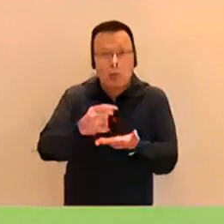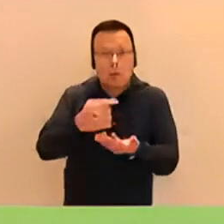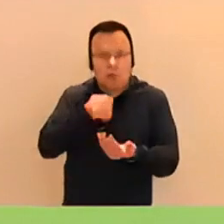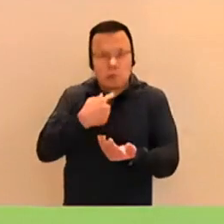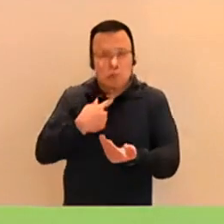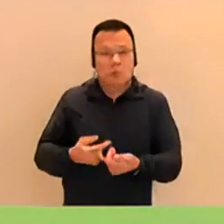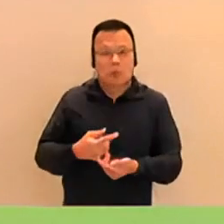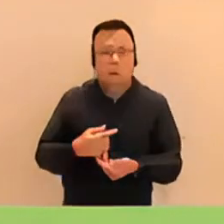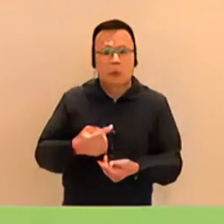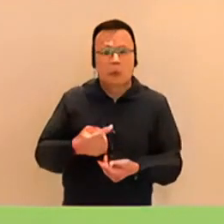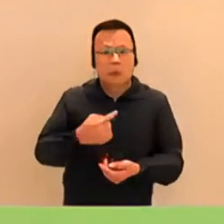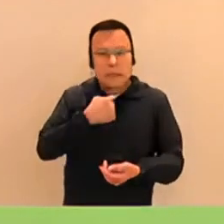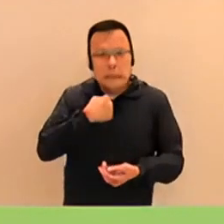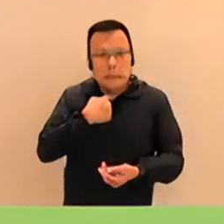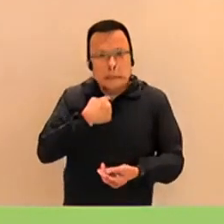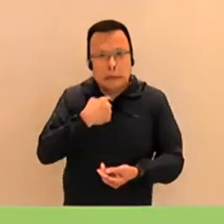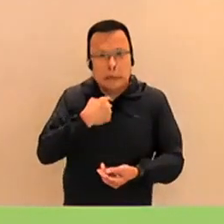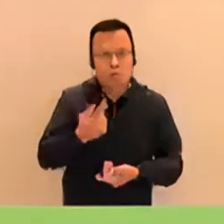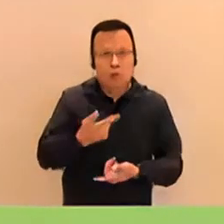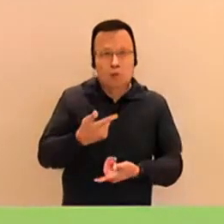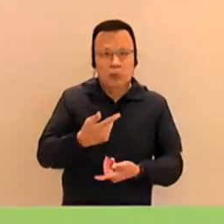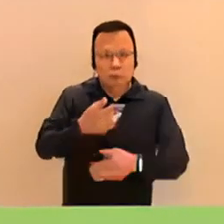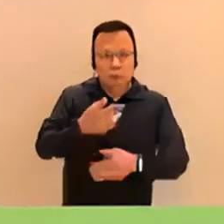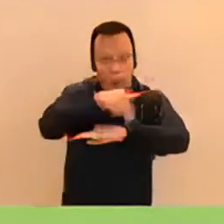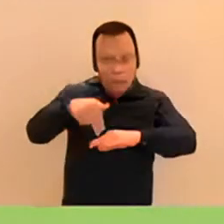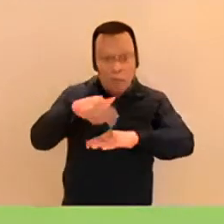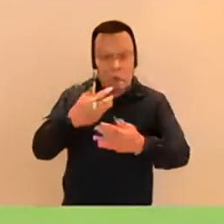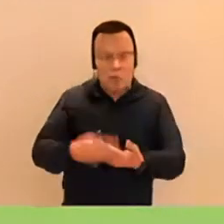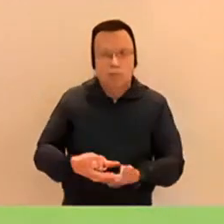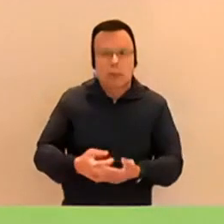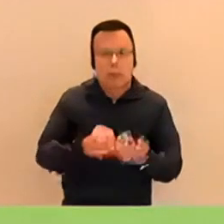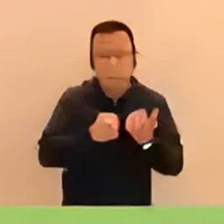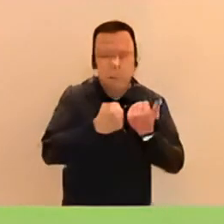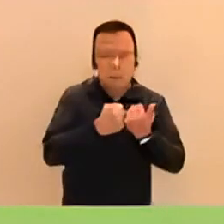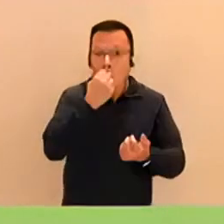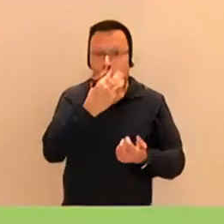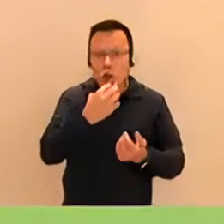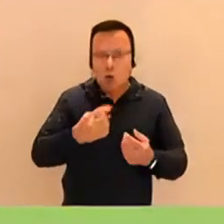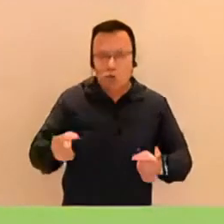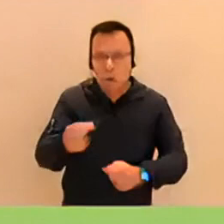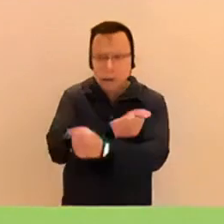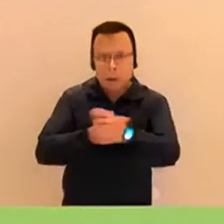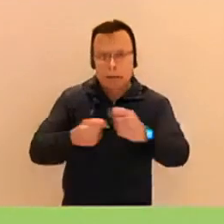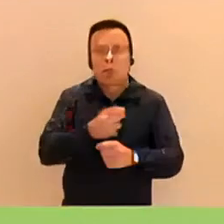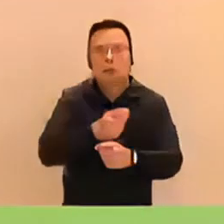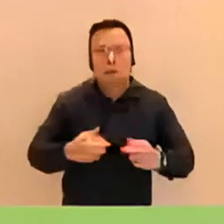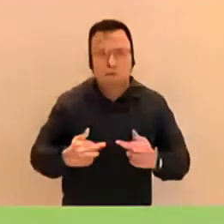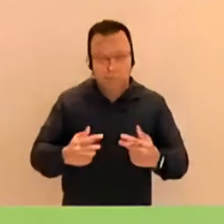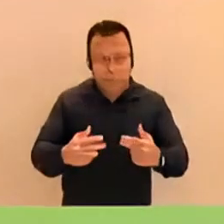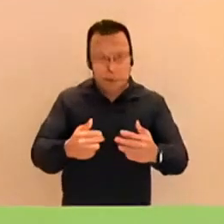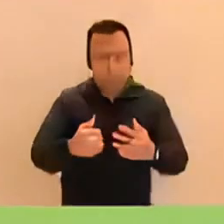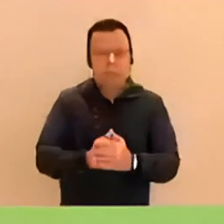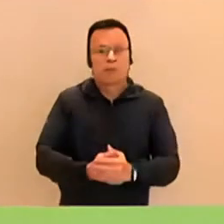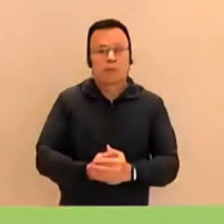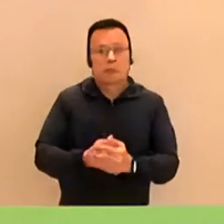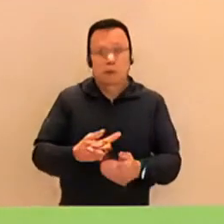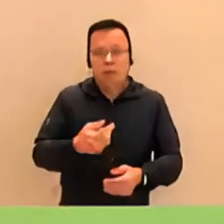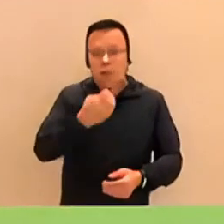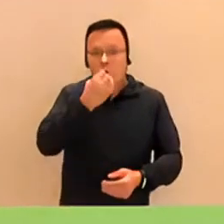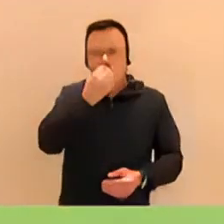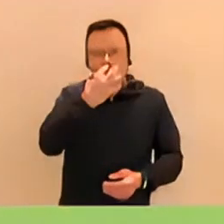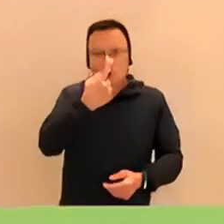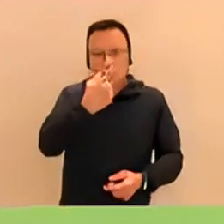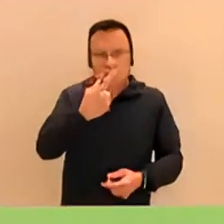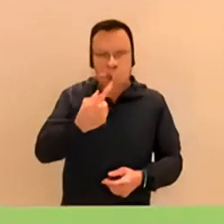expressly support Hong Kong in enhancing our status as an international financial center and